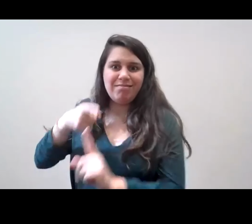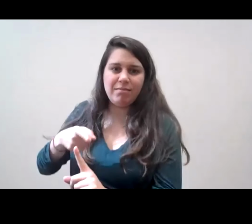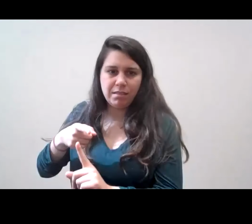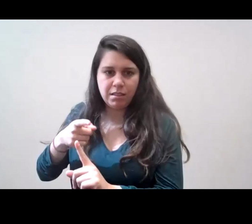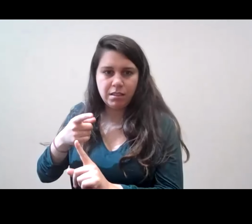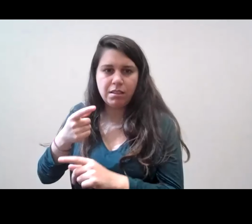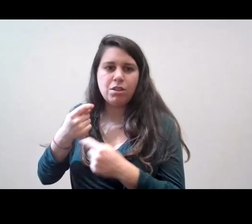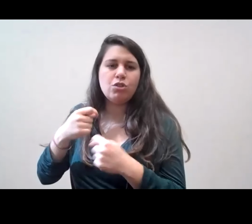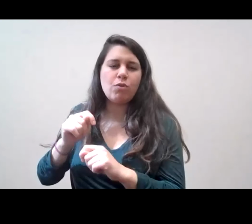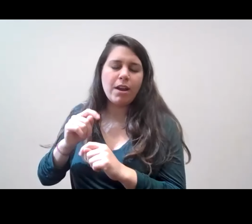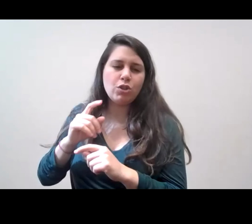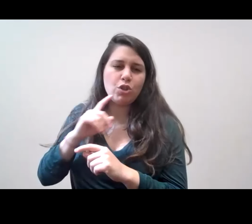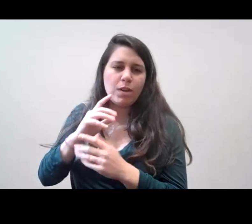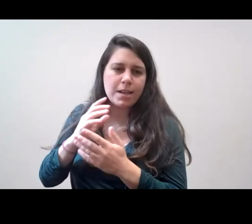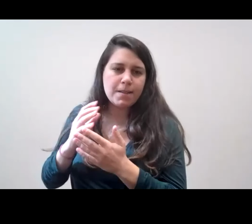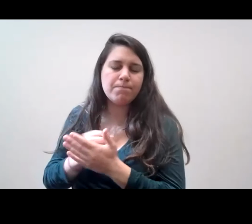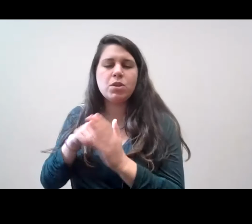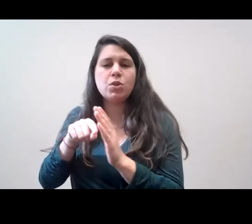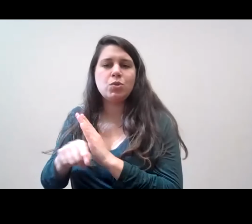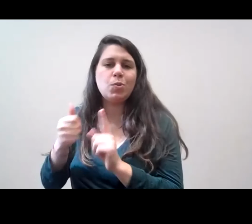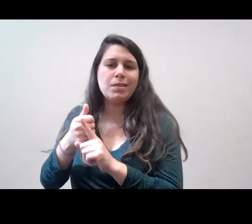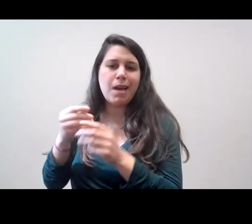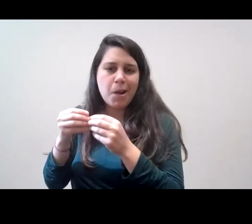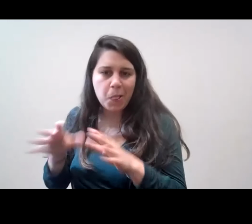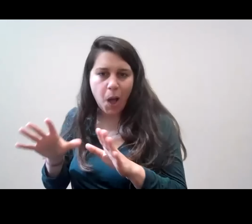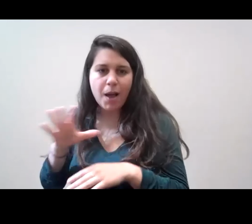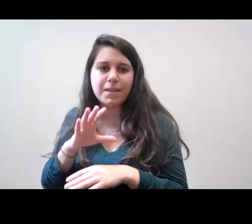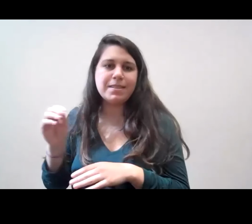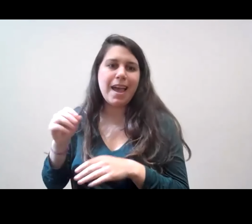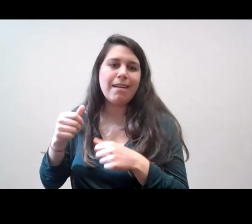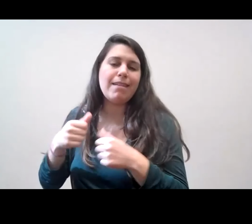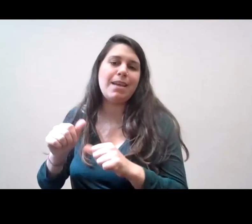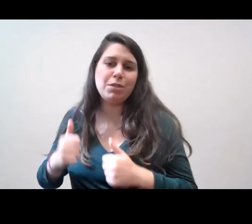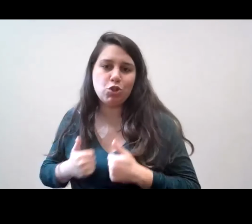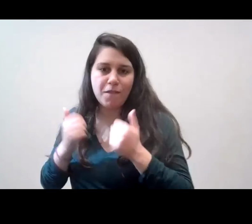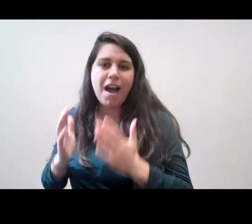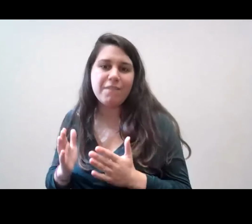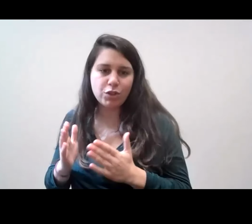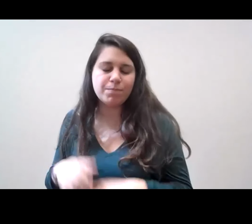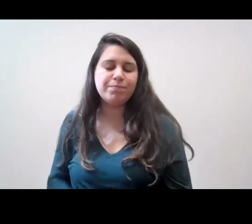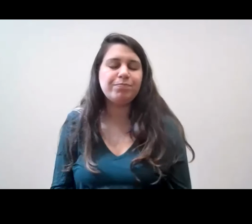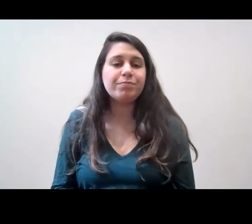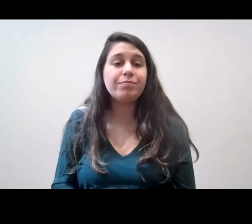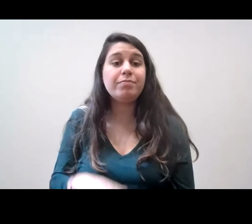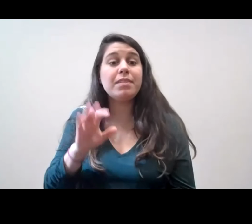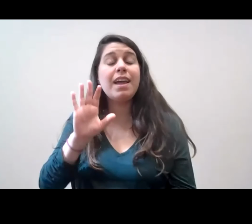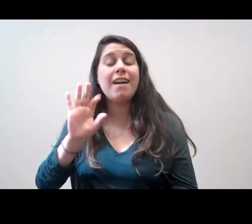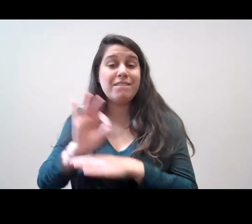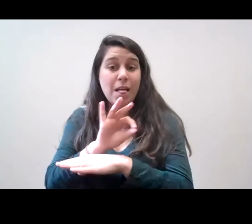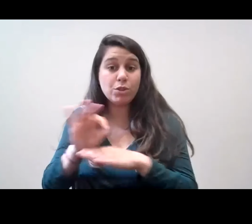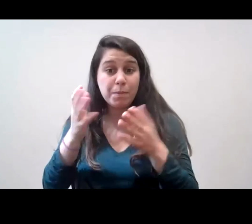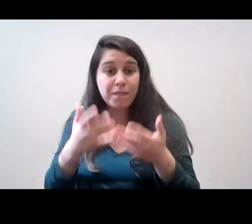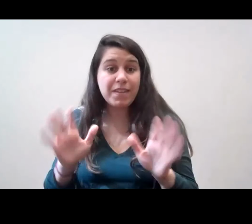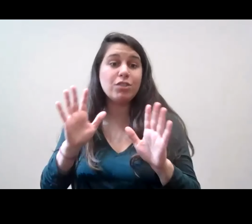suicide loss and attempt survivors. On completion of the fellowship, Dr. Lezine joined a research